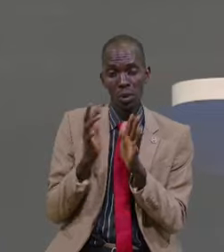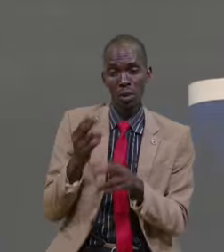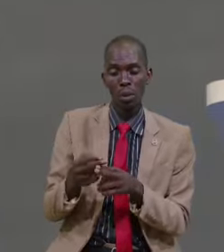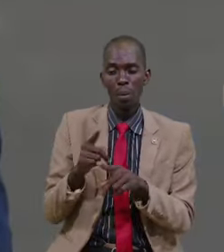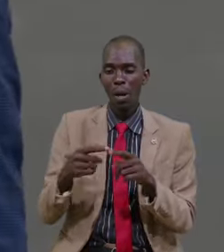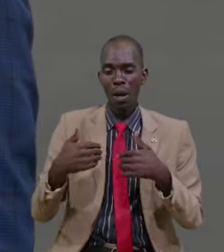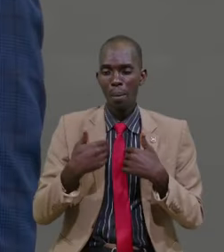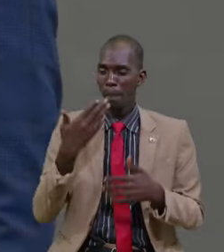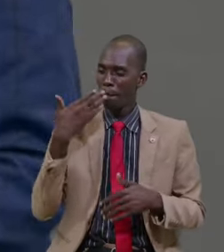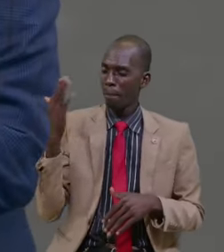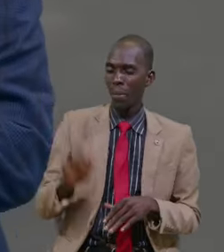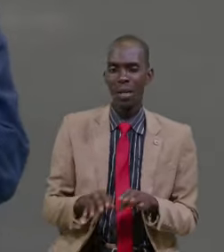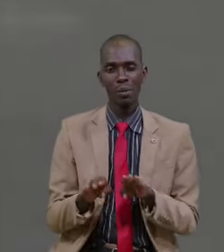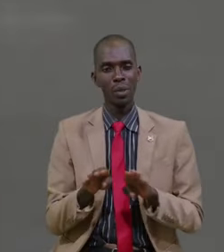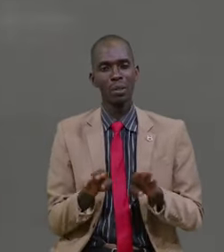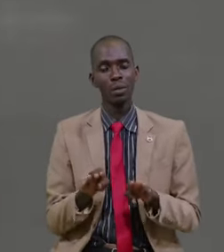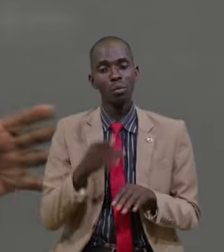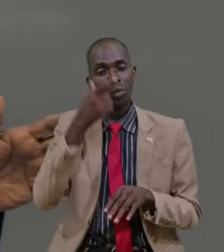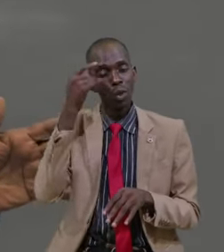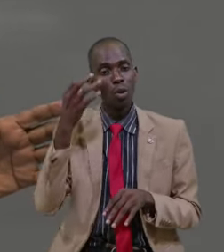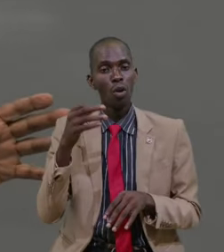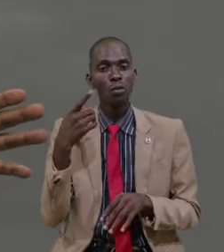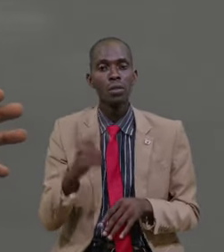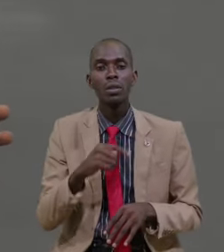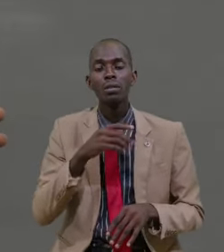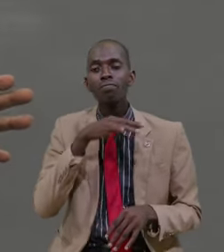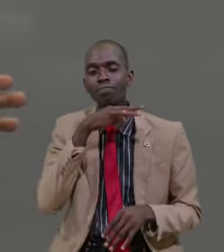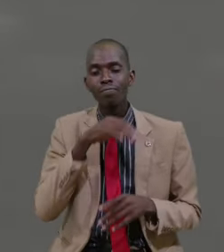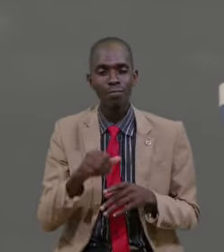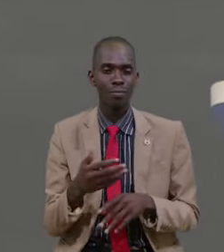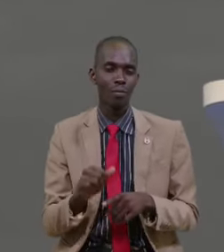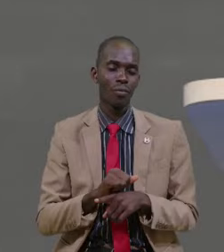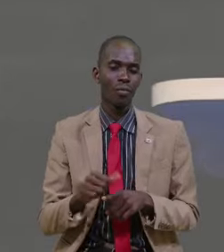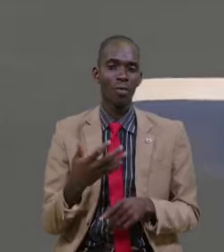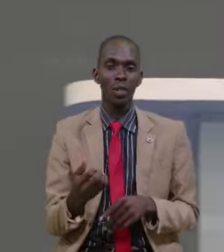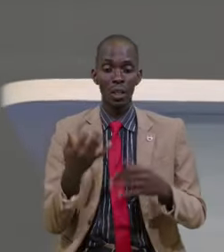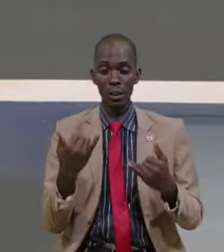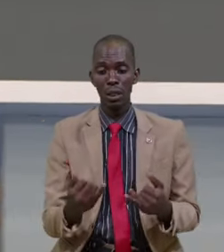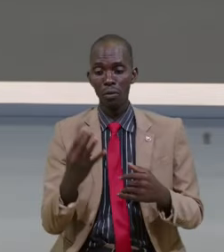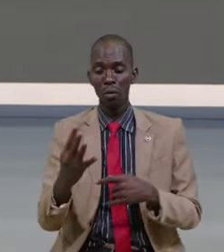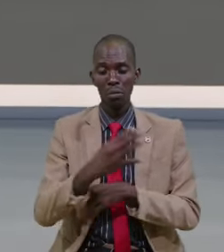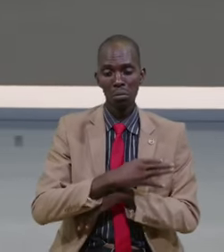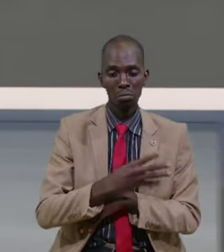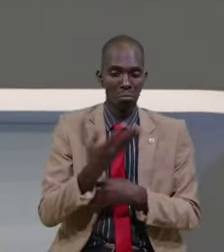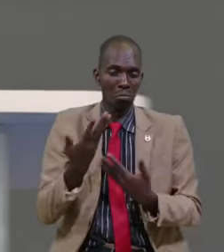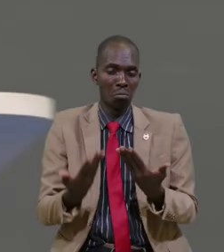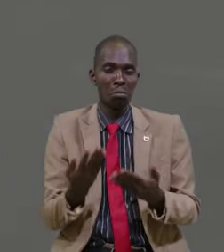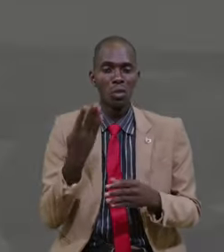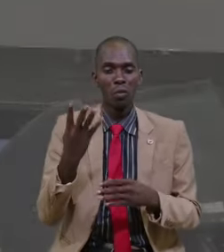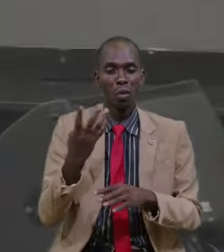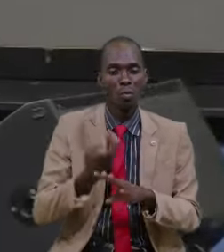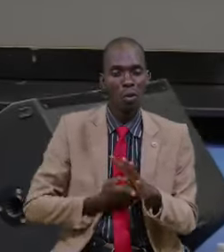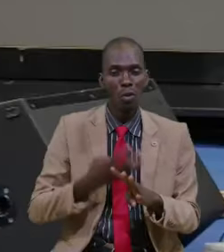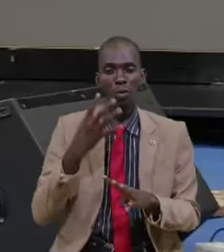behavior because of the corruption. And now 4 days or 4 months or 4 years or 40